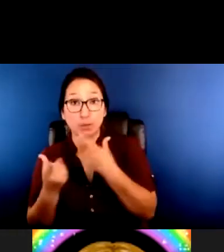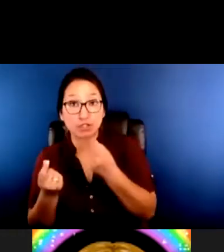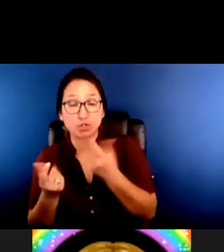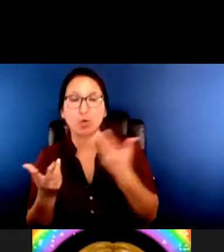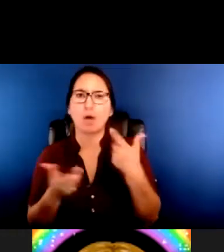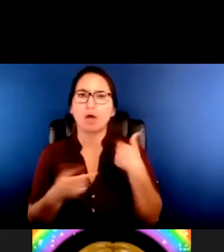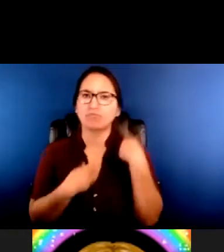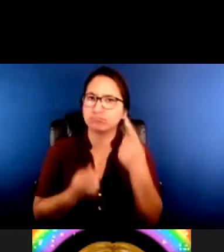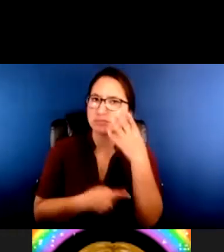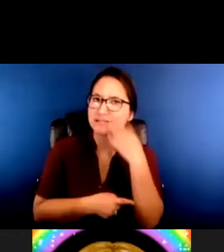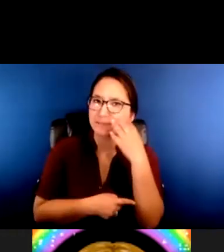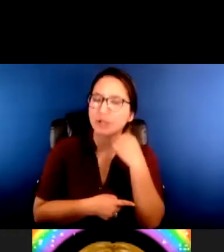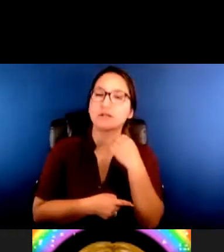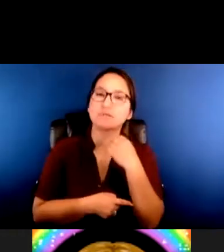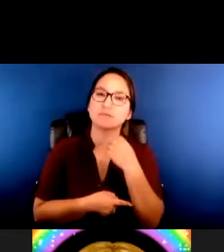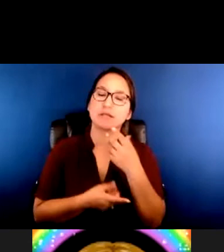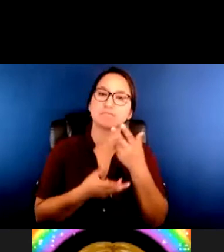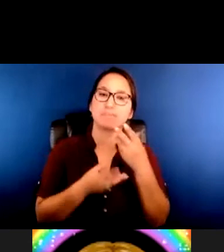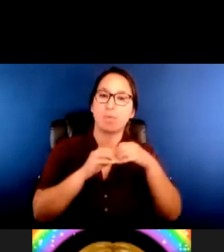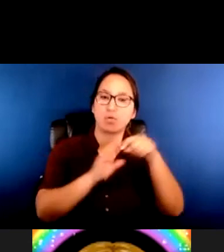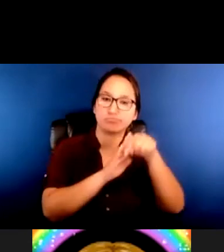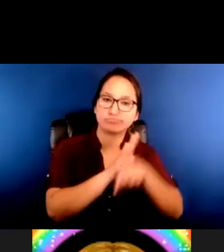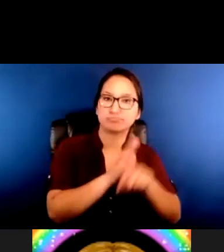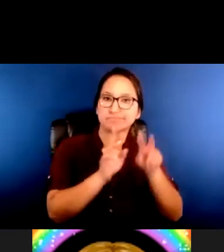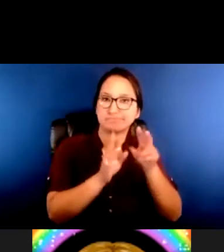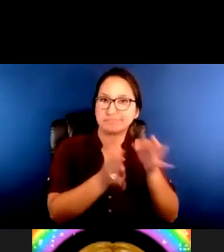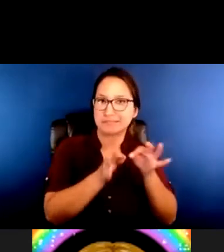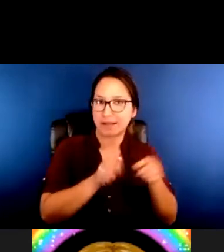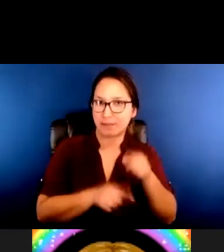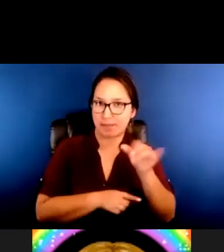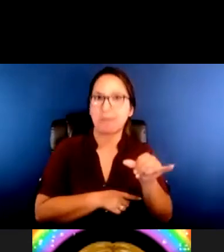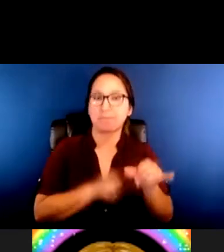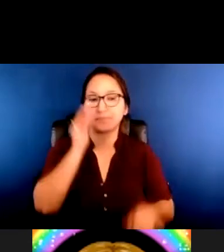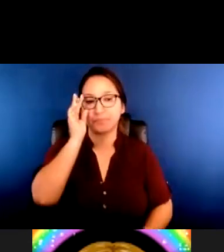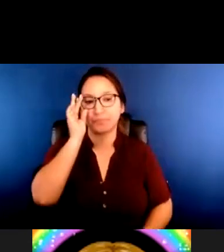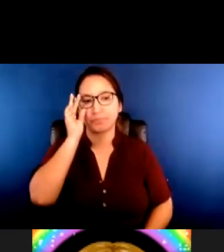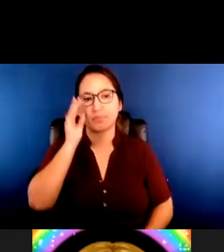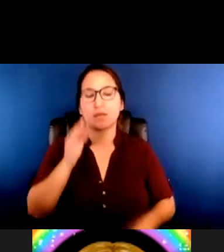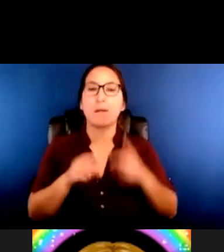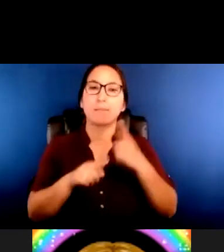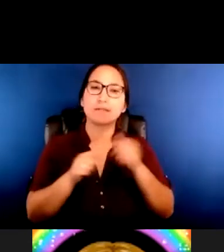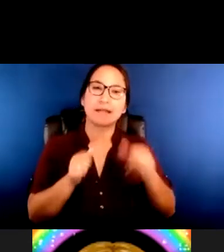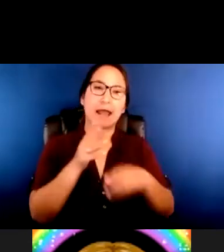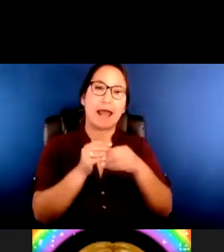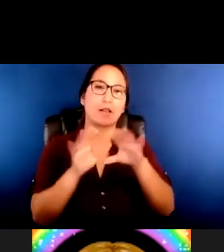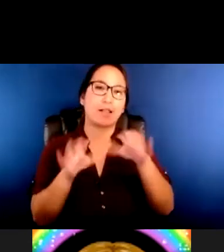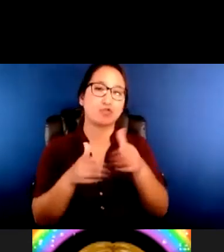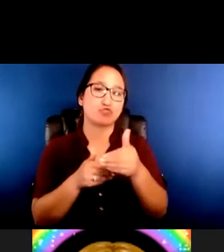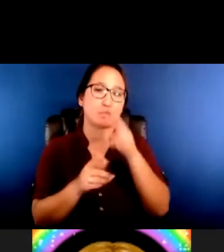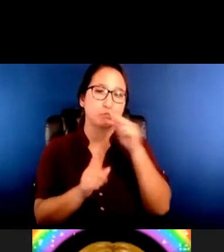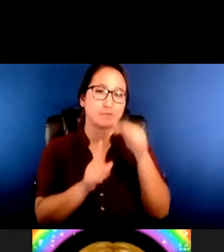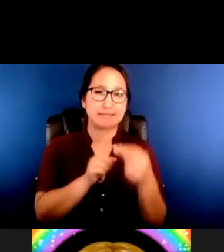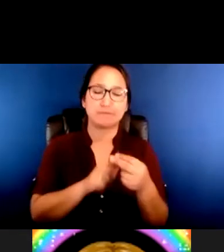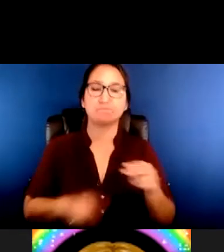in more depth with that. And of course, anyone can add in as they're going along, classroom perspective or something. So from this point, I'll turn on